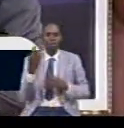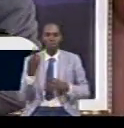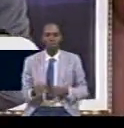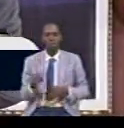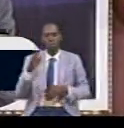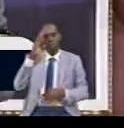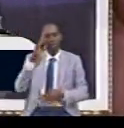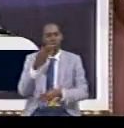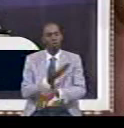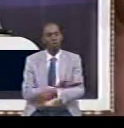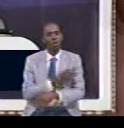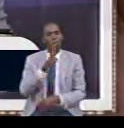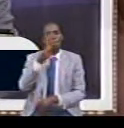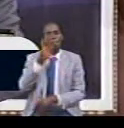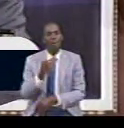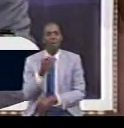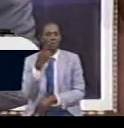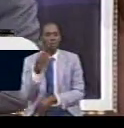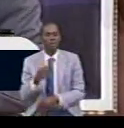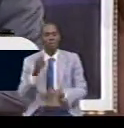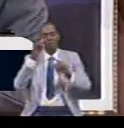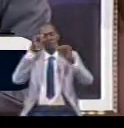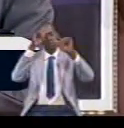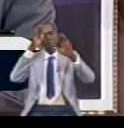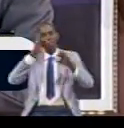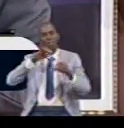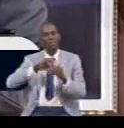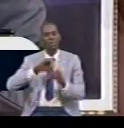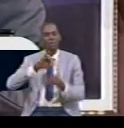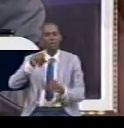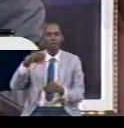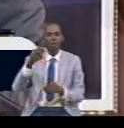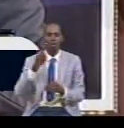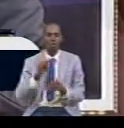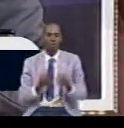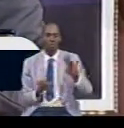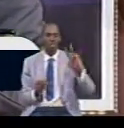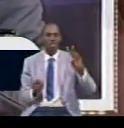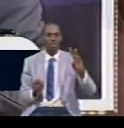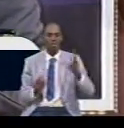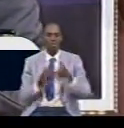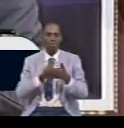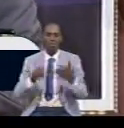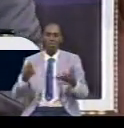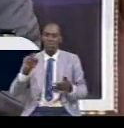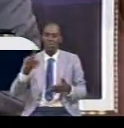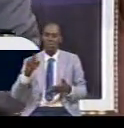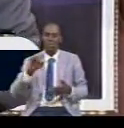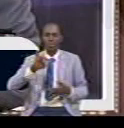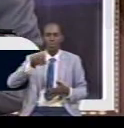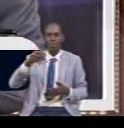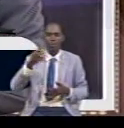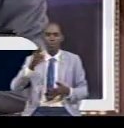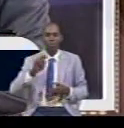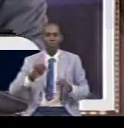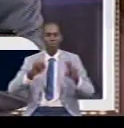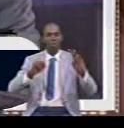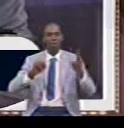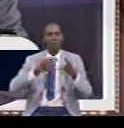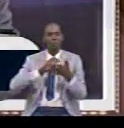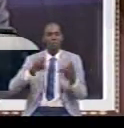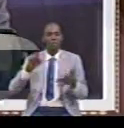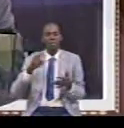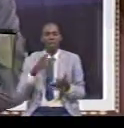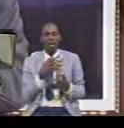We're looking at John chapter 17 and I'm reading from verse 11. John chapter 17 verse 11.